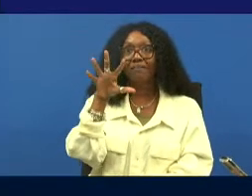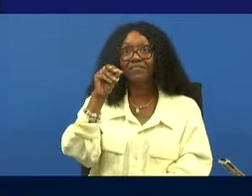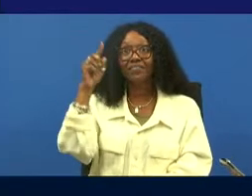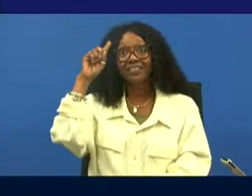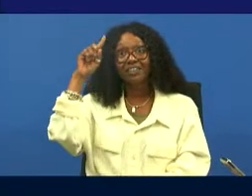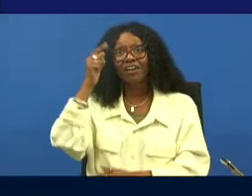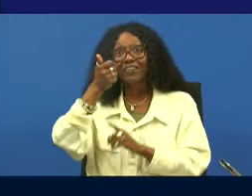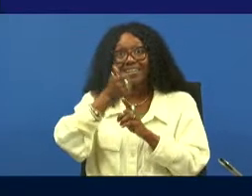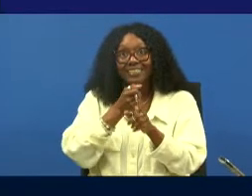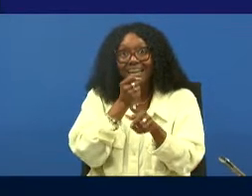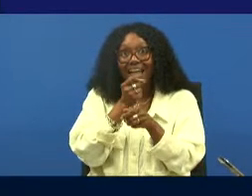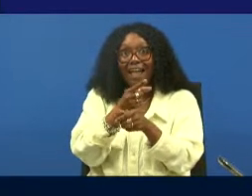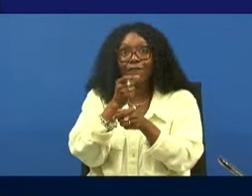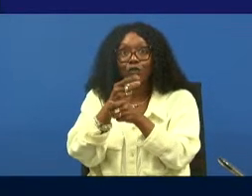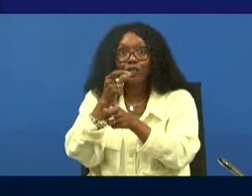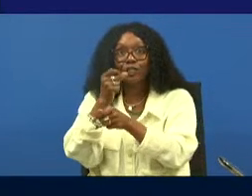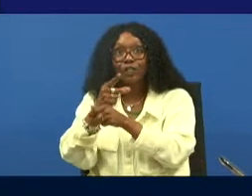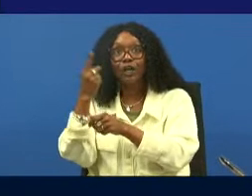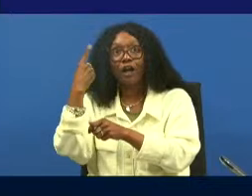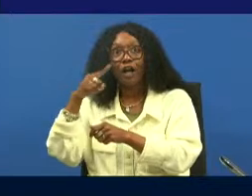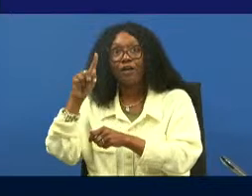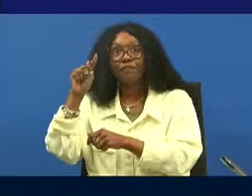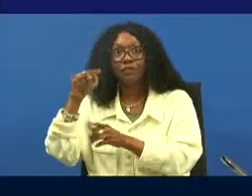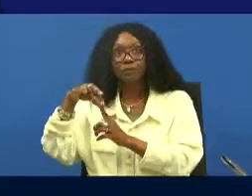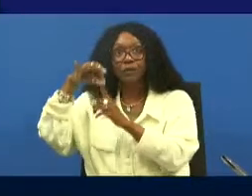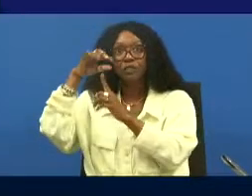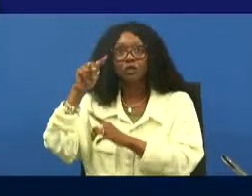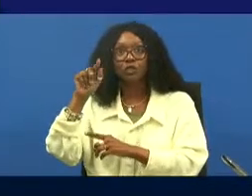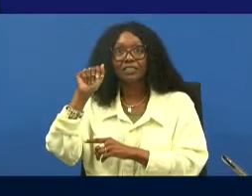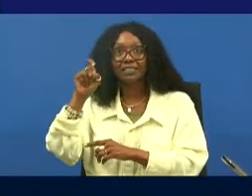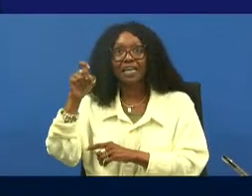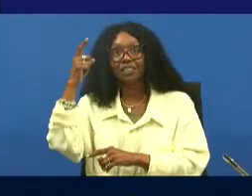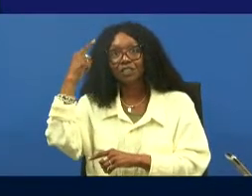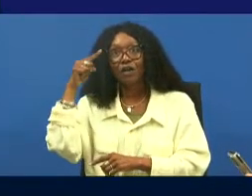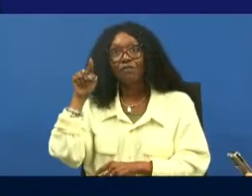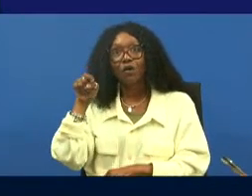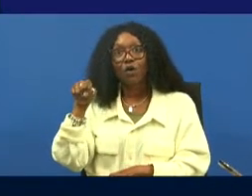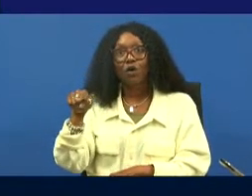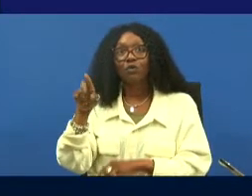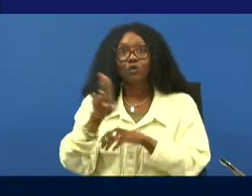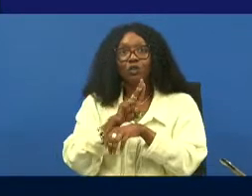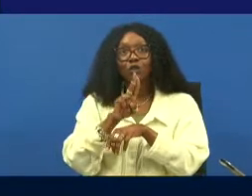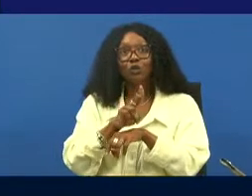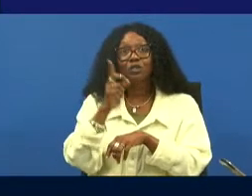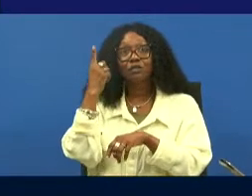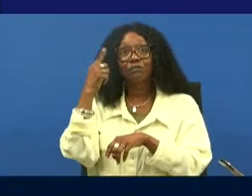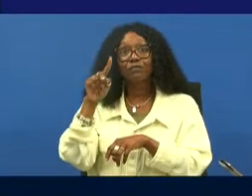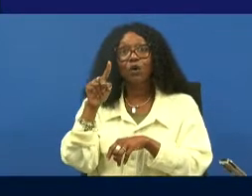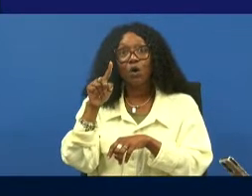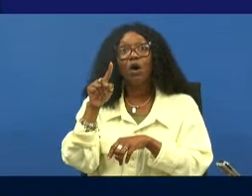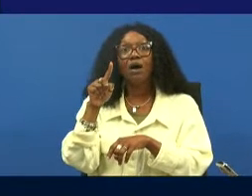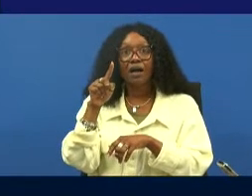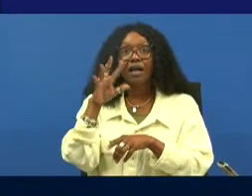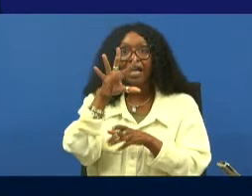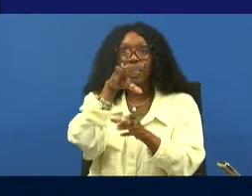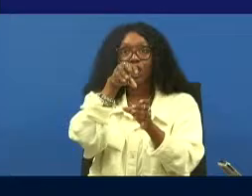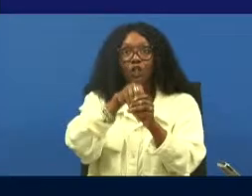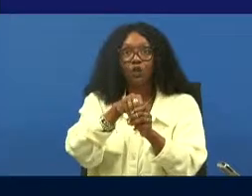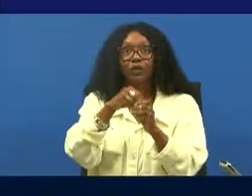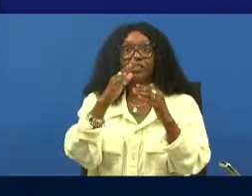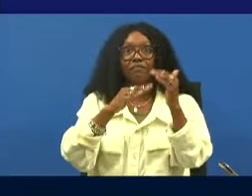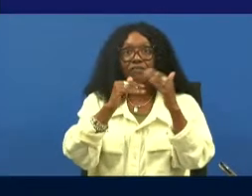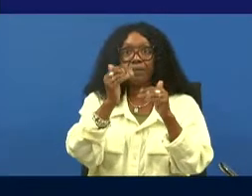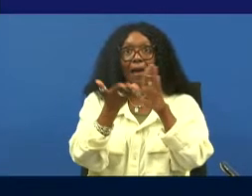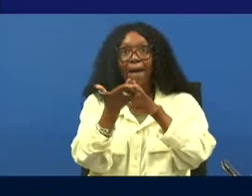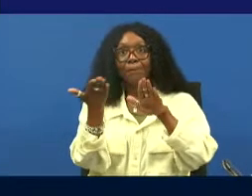$351,194.50 for each entire year of the levy, with the avails of proceeds of said tax to be used entirely and exclusively for the development, operation,